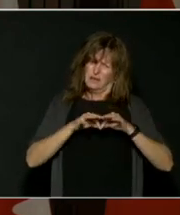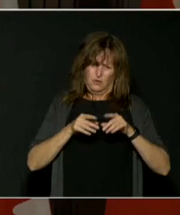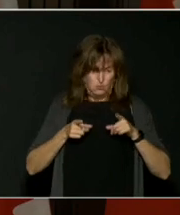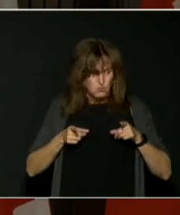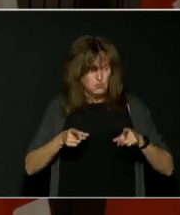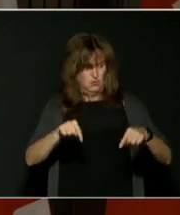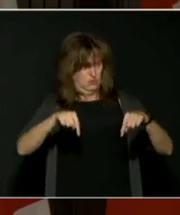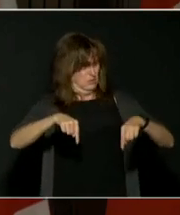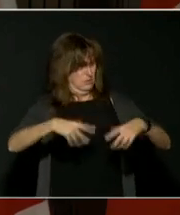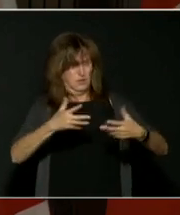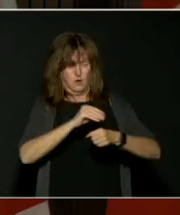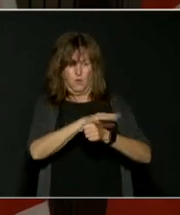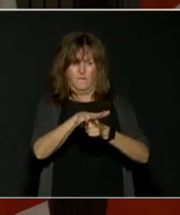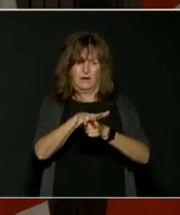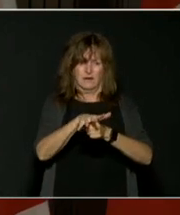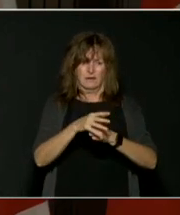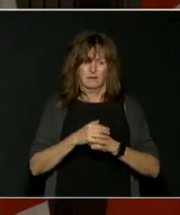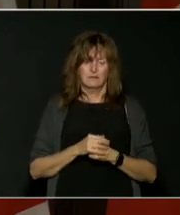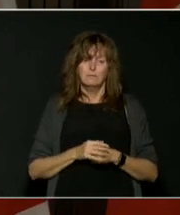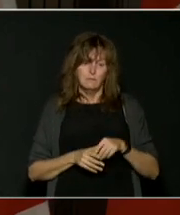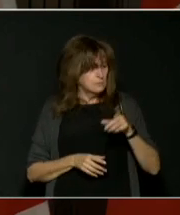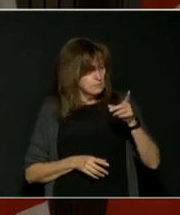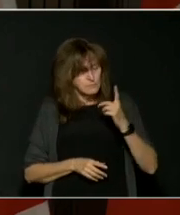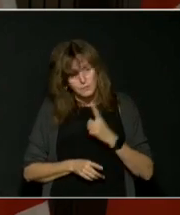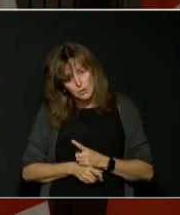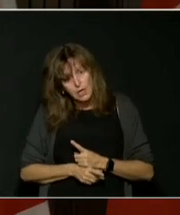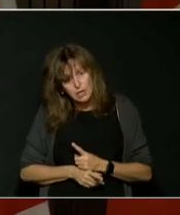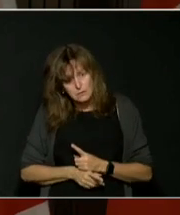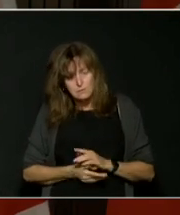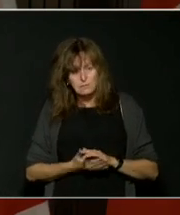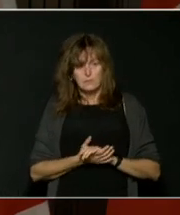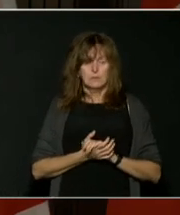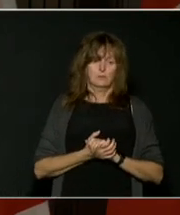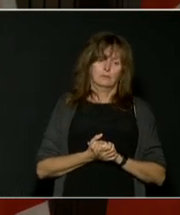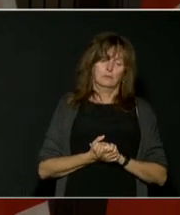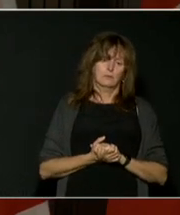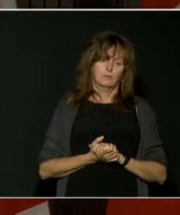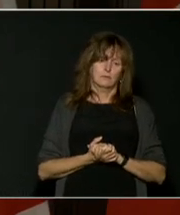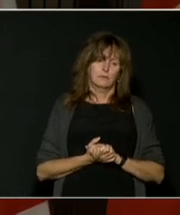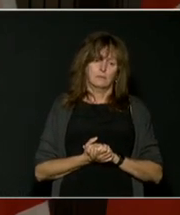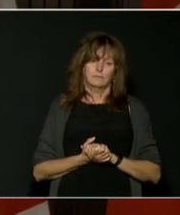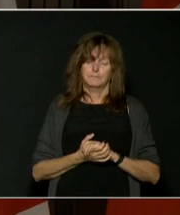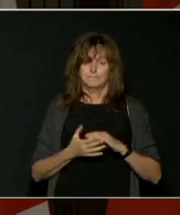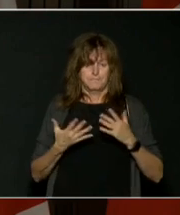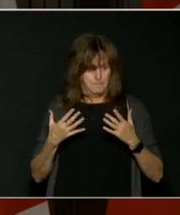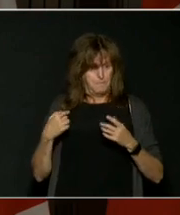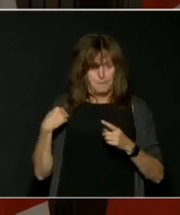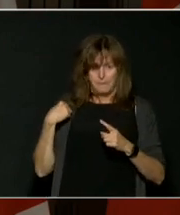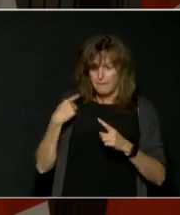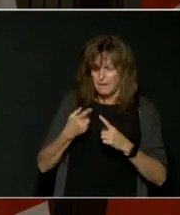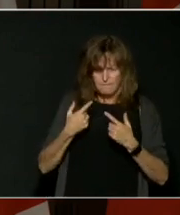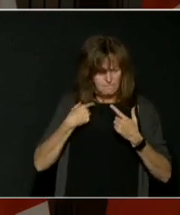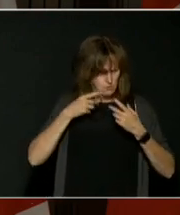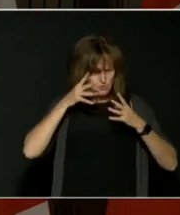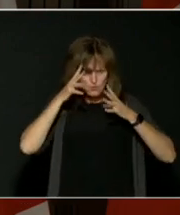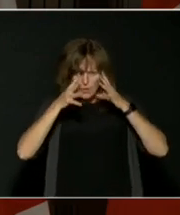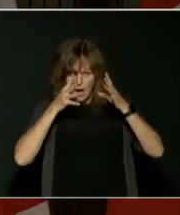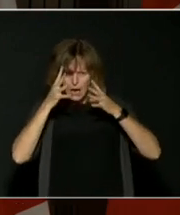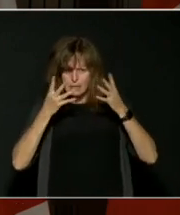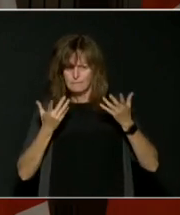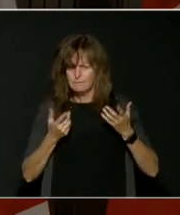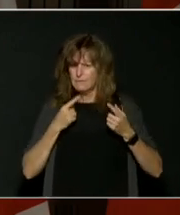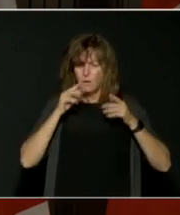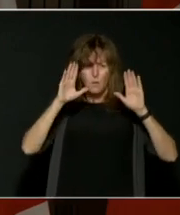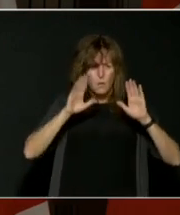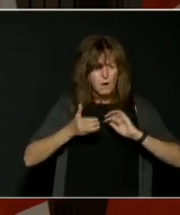the meantime, you are absolutely correct. There is incredible innovation. There are incredible partners to leverage in terms of